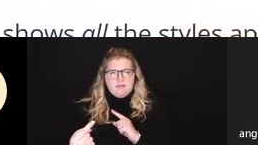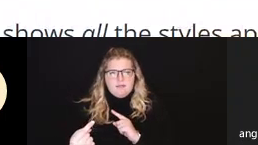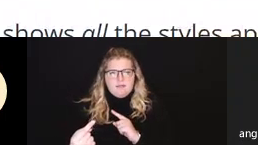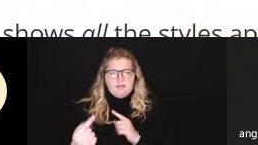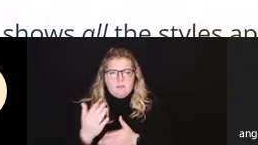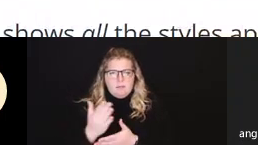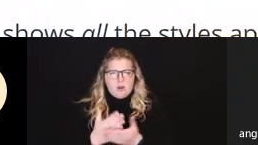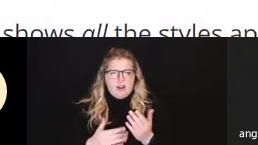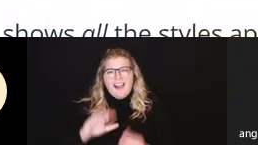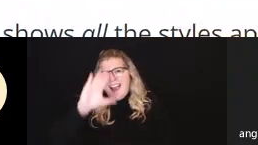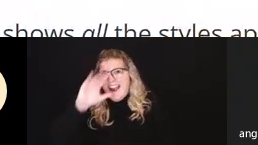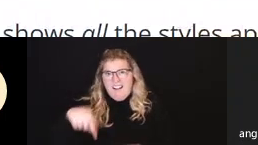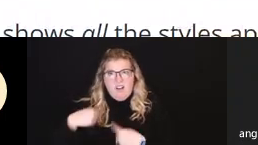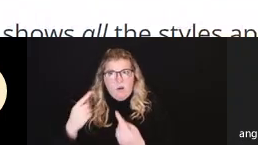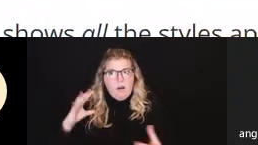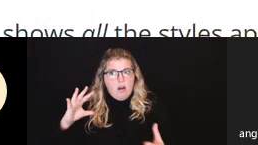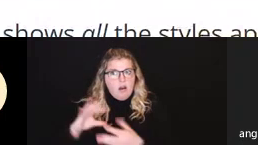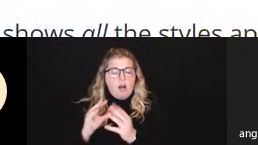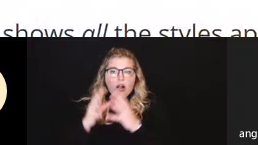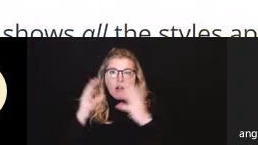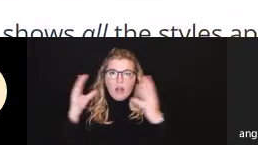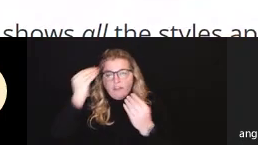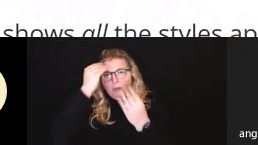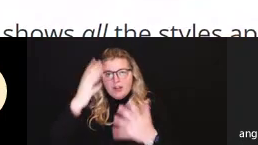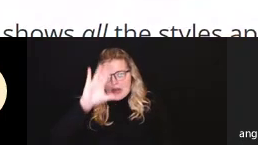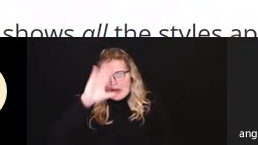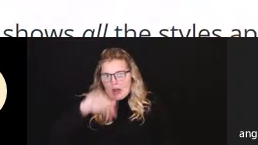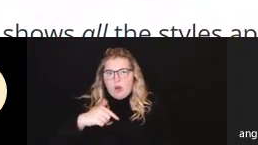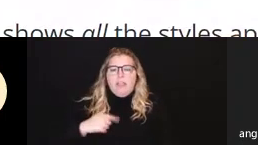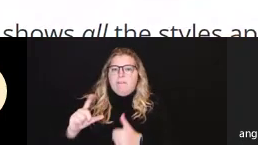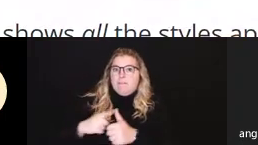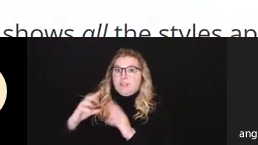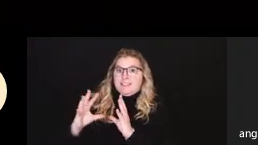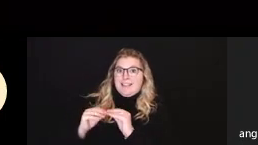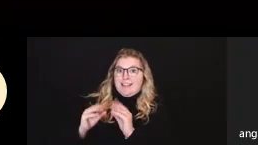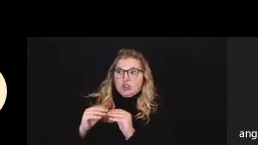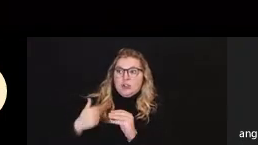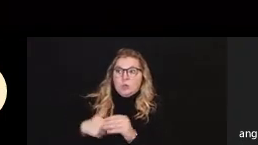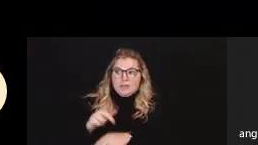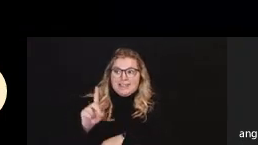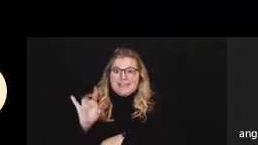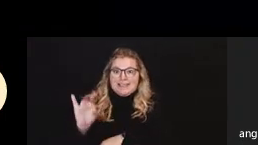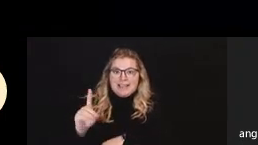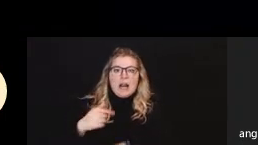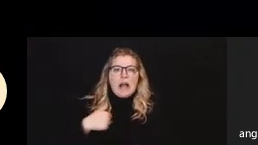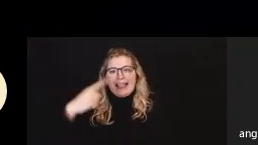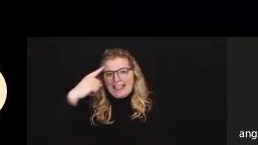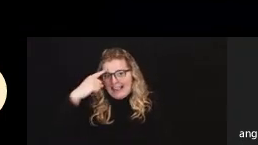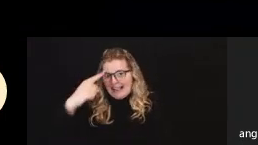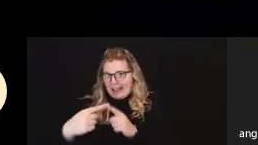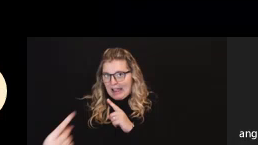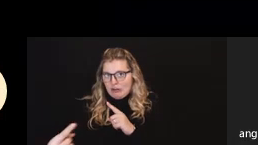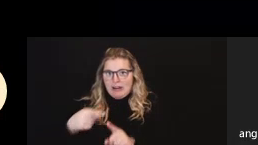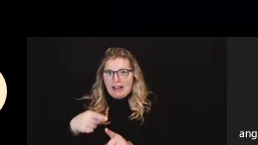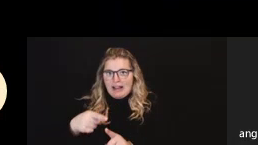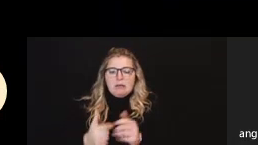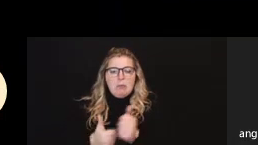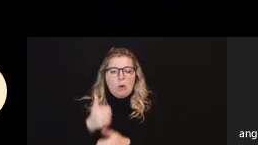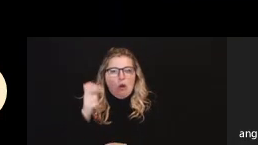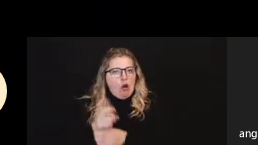questions? And I know that's a lot. I think I said this at the first session we did. I think contrast is actually one of the hardest